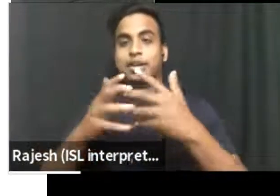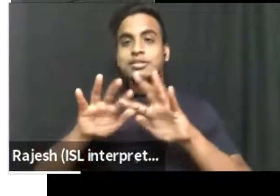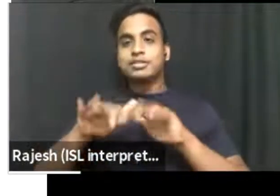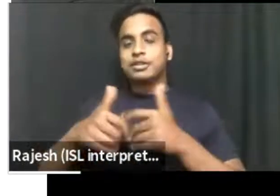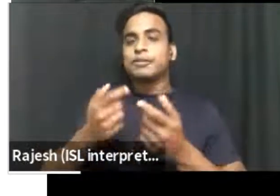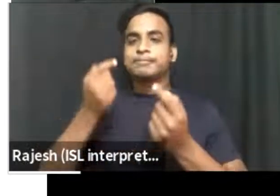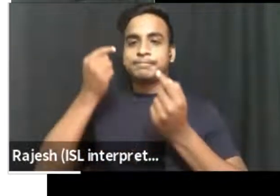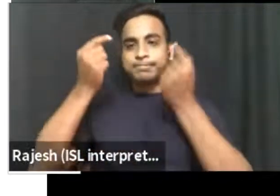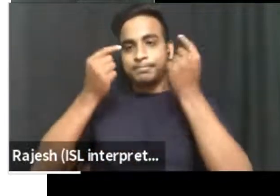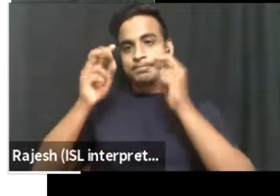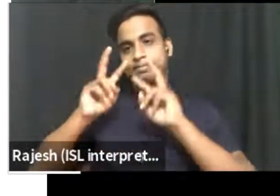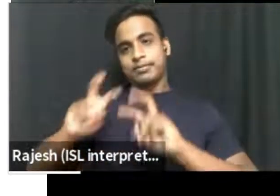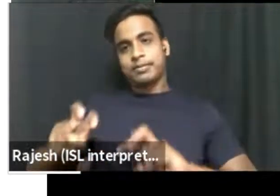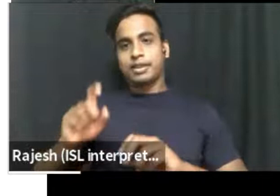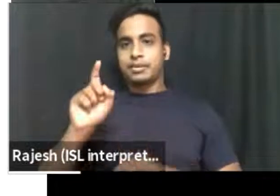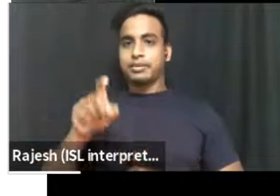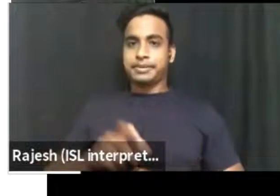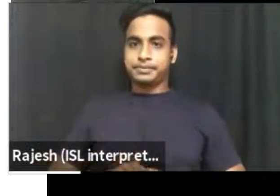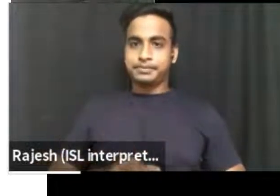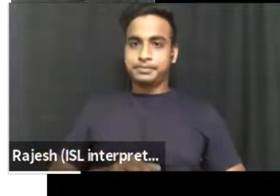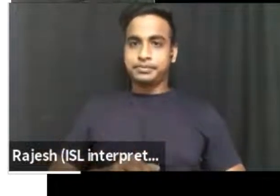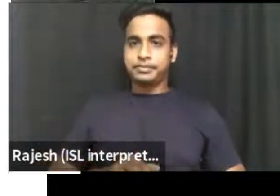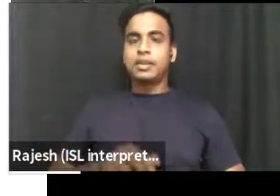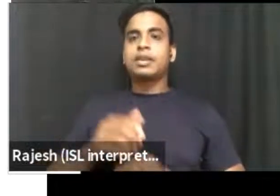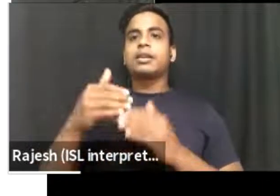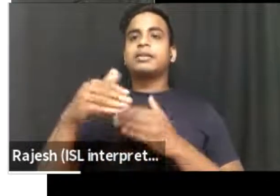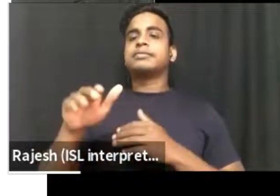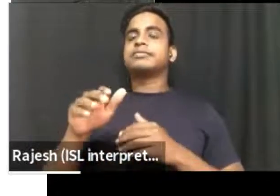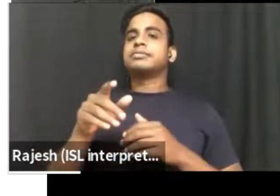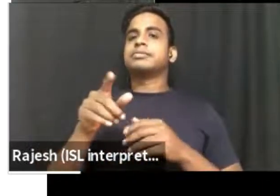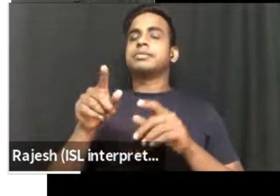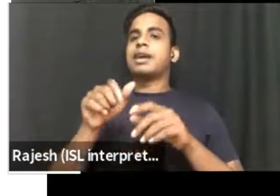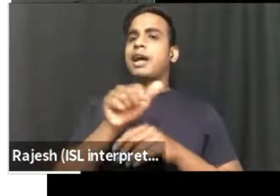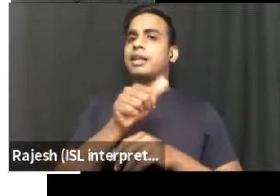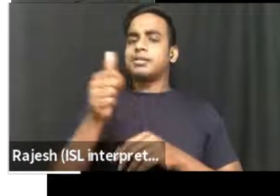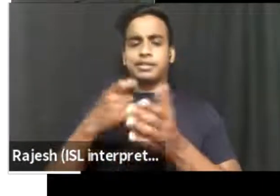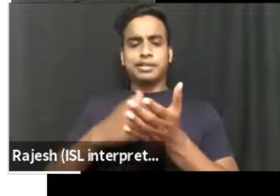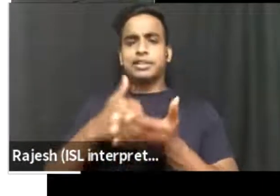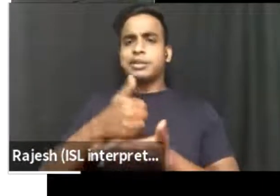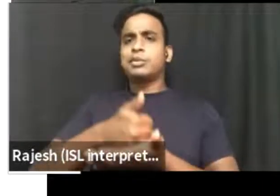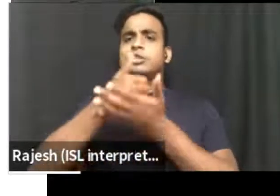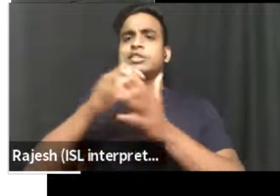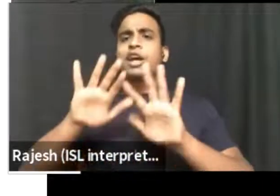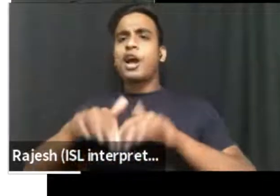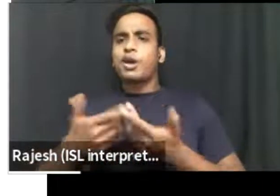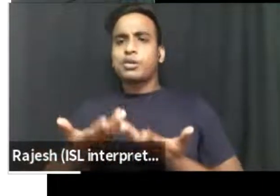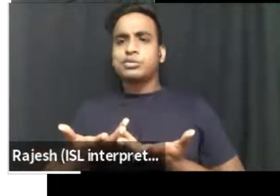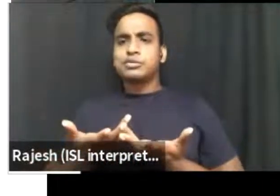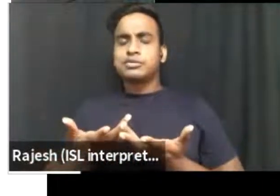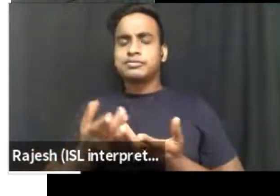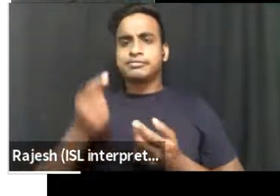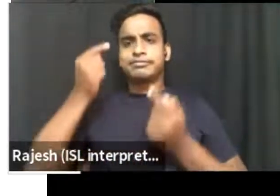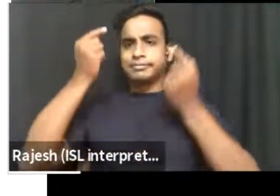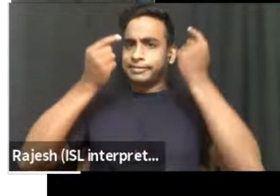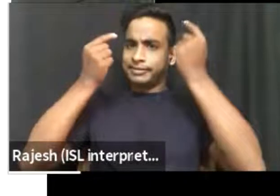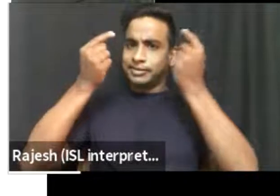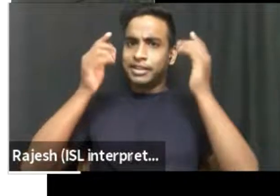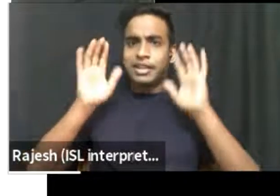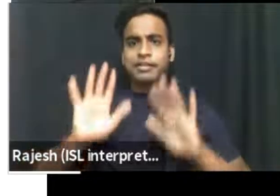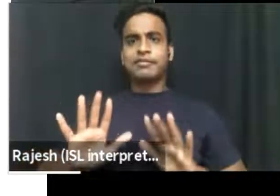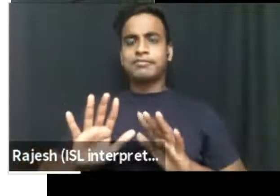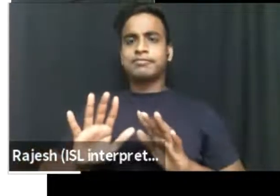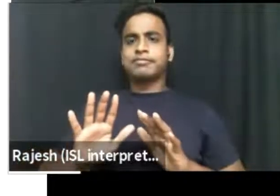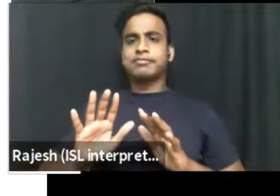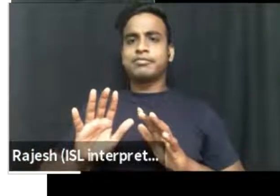also looked at the different approaches of rehabilitation. What has been, since these frameworks has been there, what has been